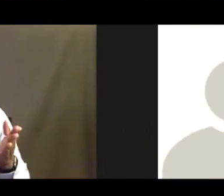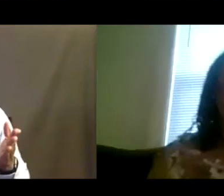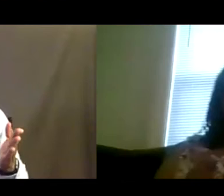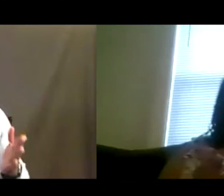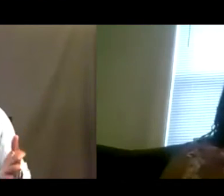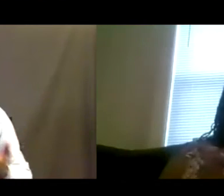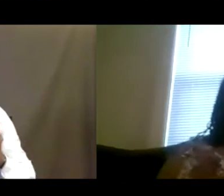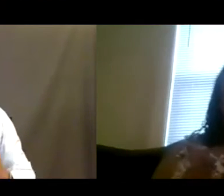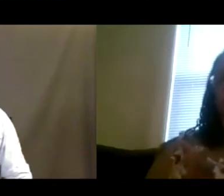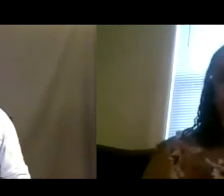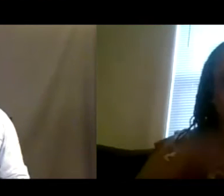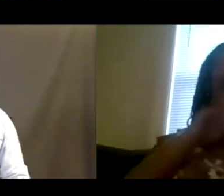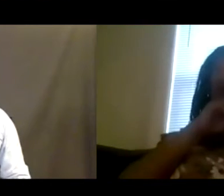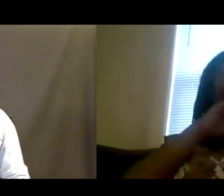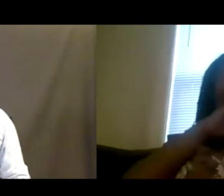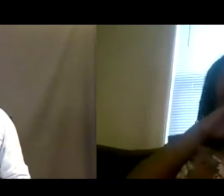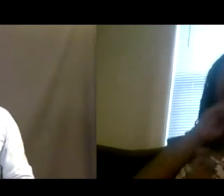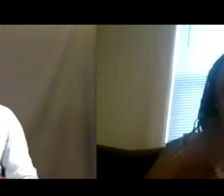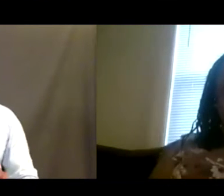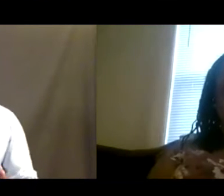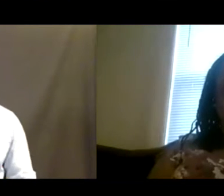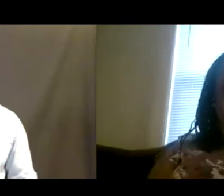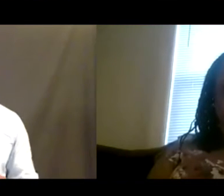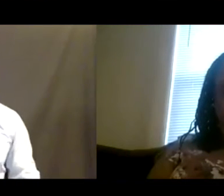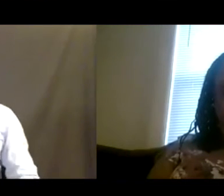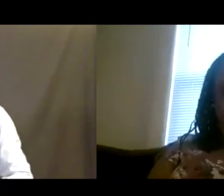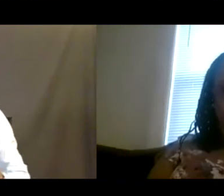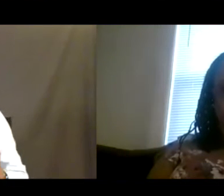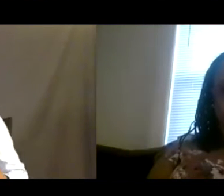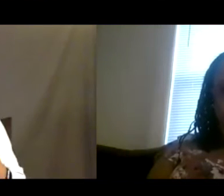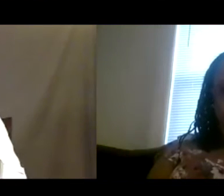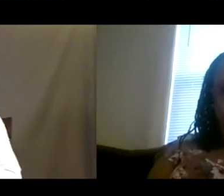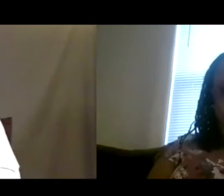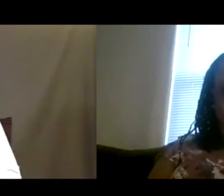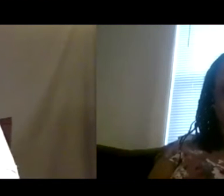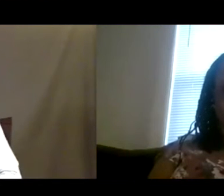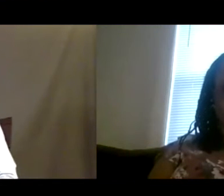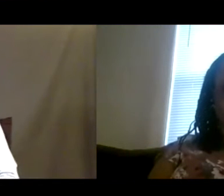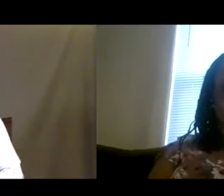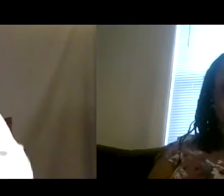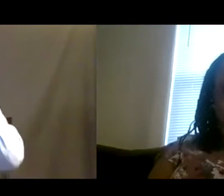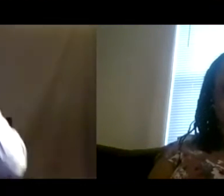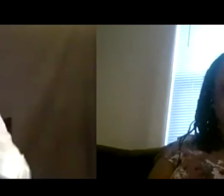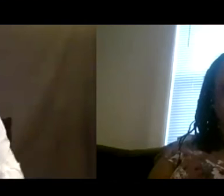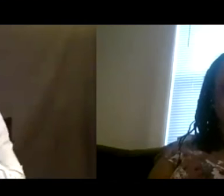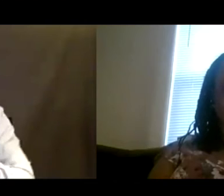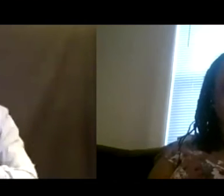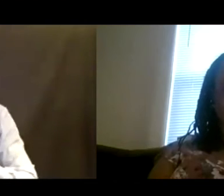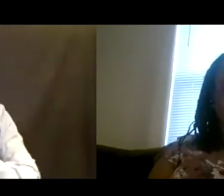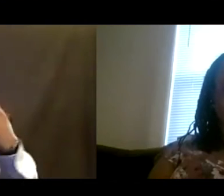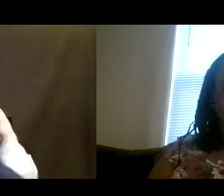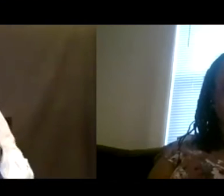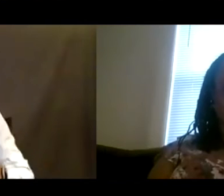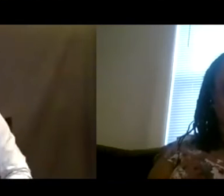person who's like, oh, I know everything about trans, or I'm the voice or the spokesperson for the trans community. Mm-hmm. I like that she writes from an